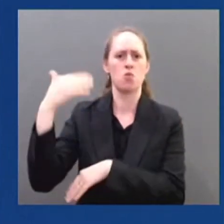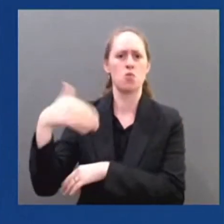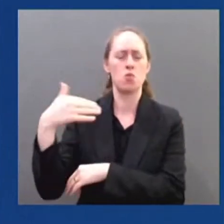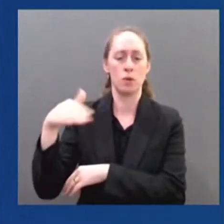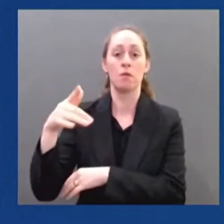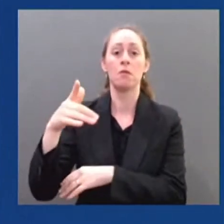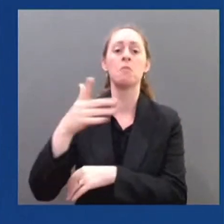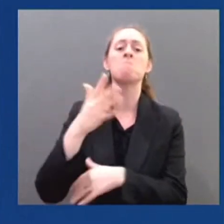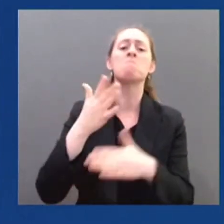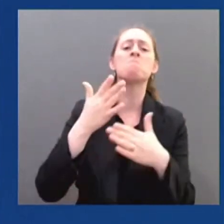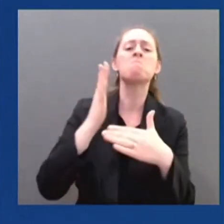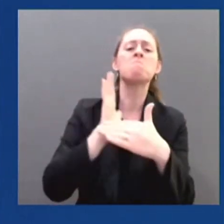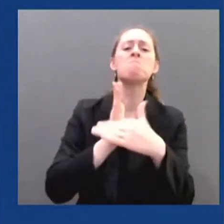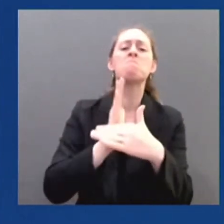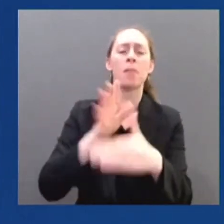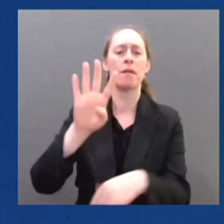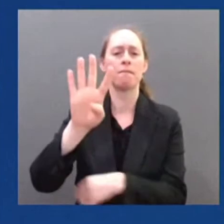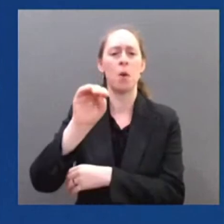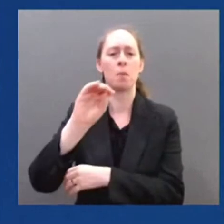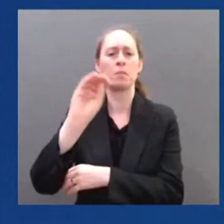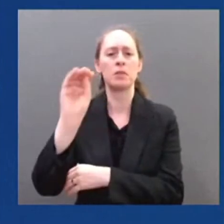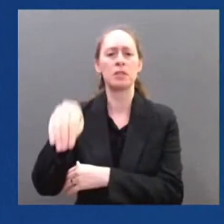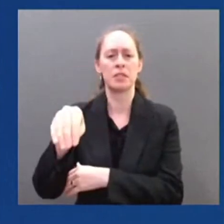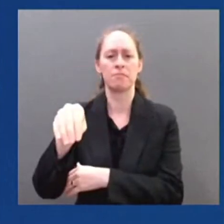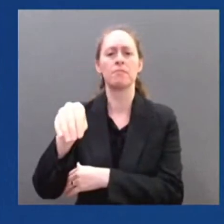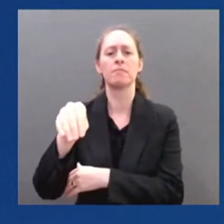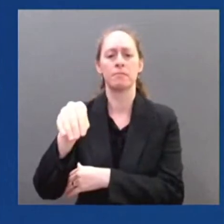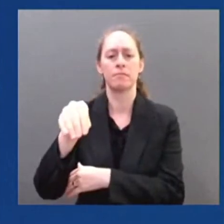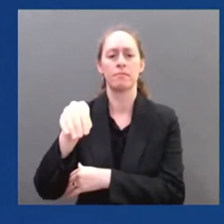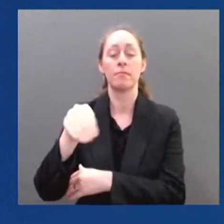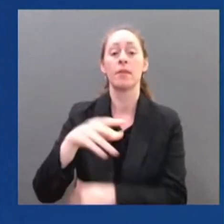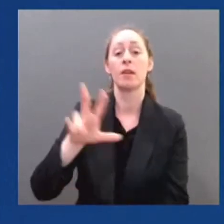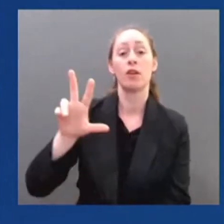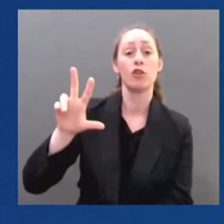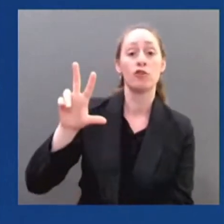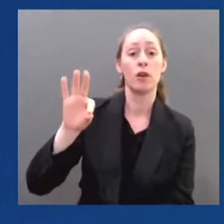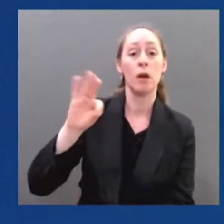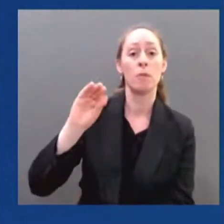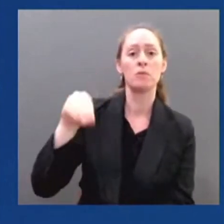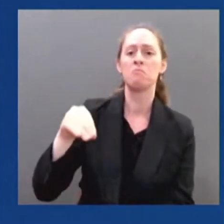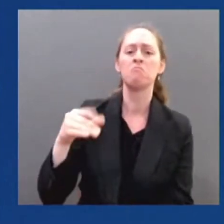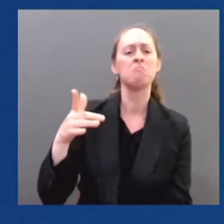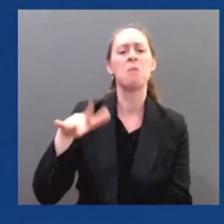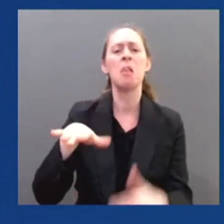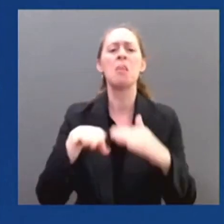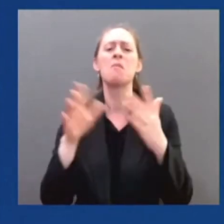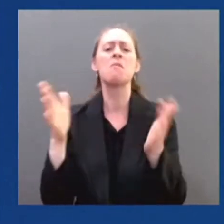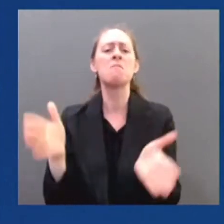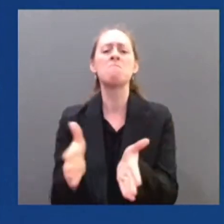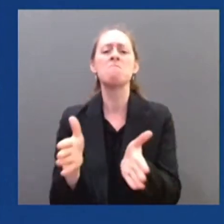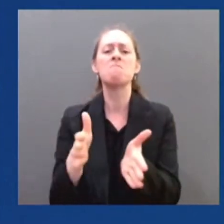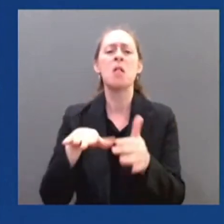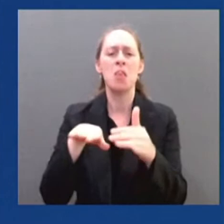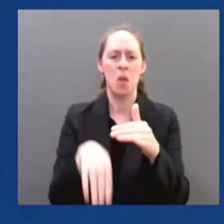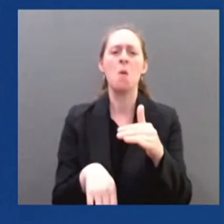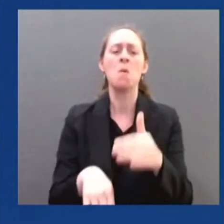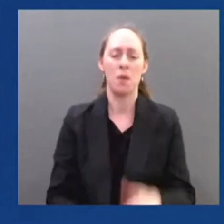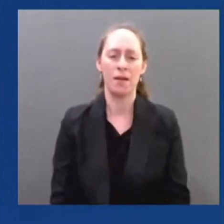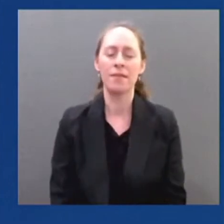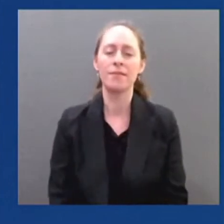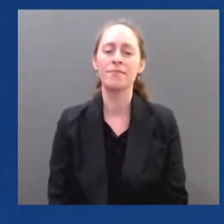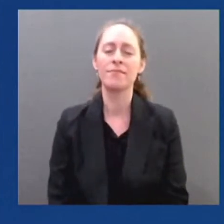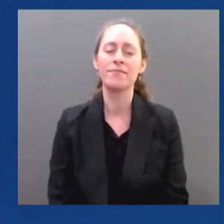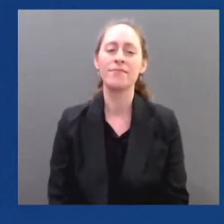community level, and 39% was living in a low community level. We will have updated COVID-19 community